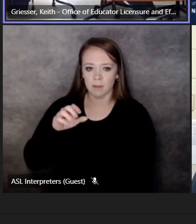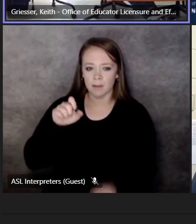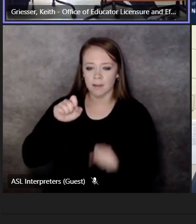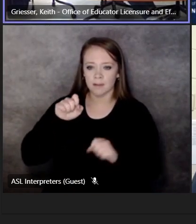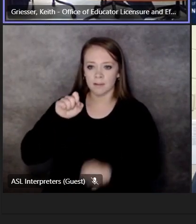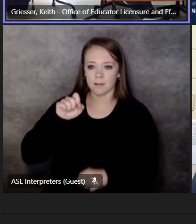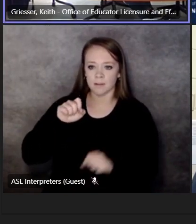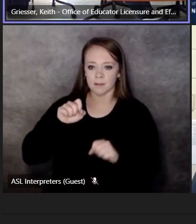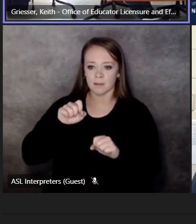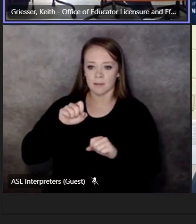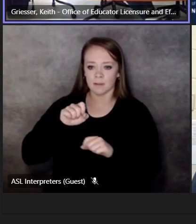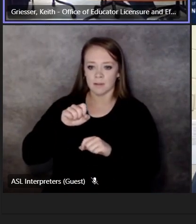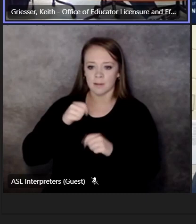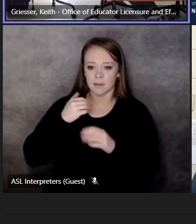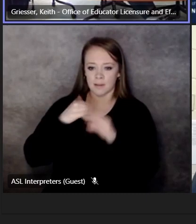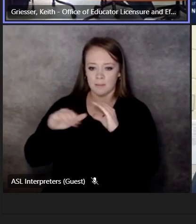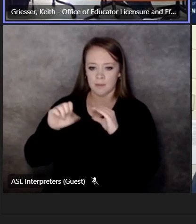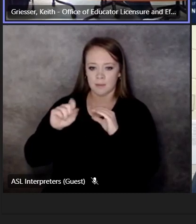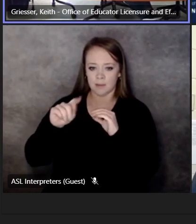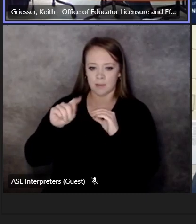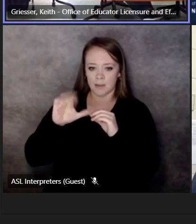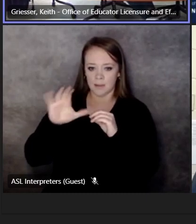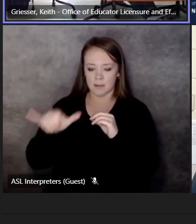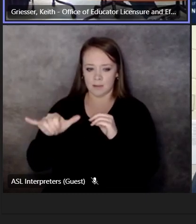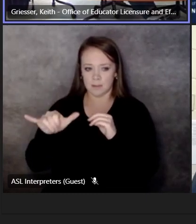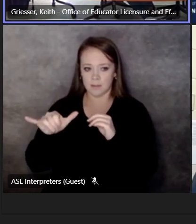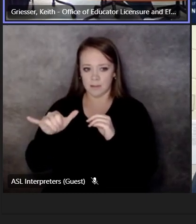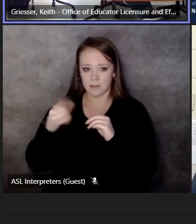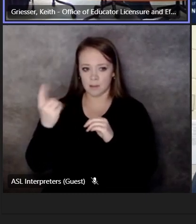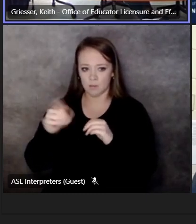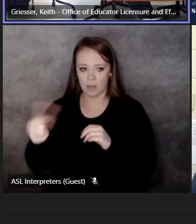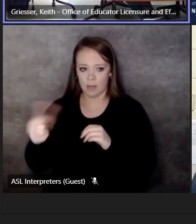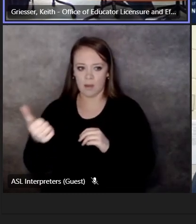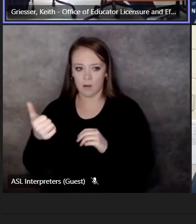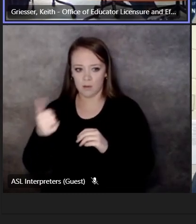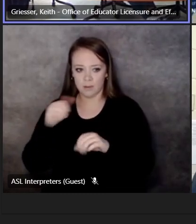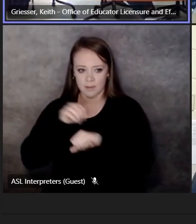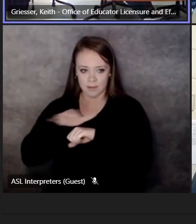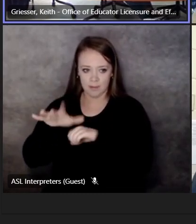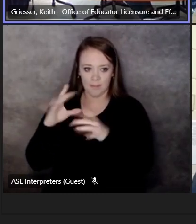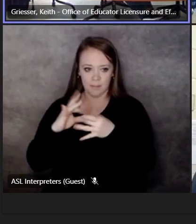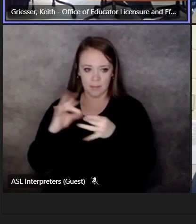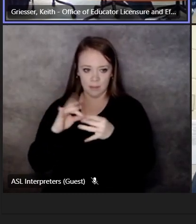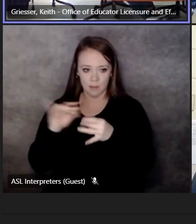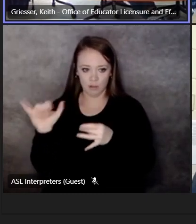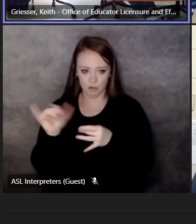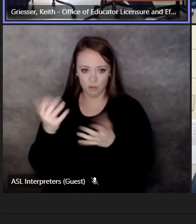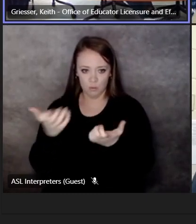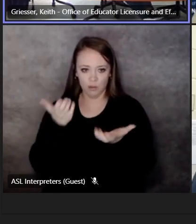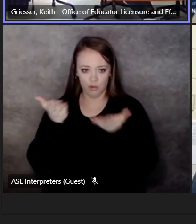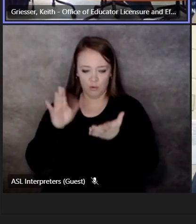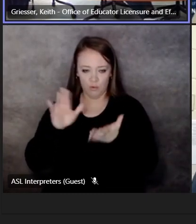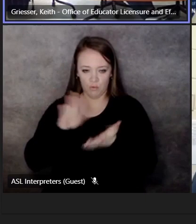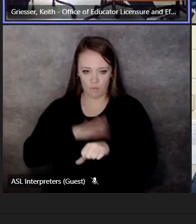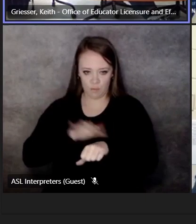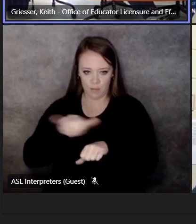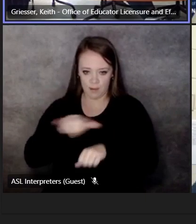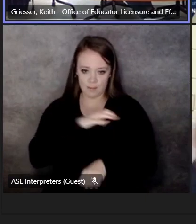would. I'm sending a message now, and Melanie Callahan will as well. Awesome. Thank you all so much.